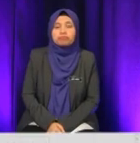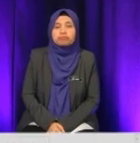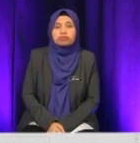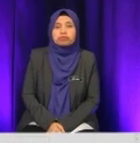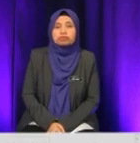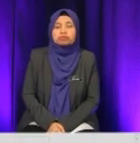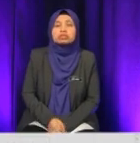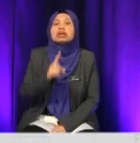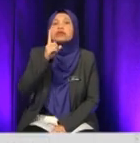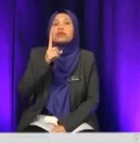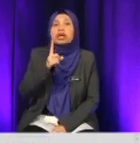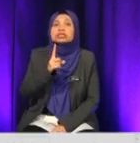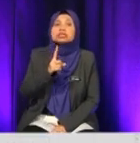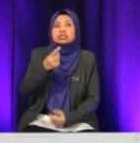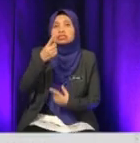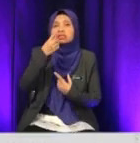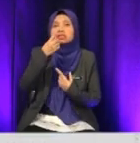Bella,